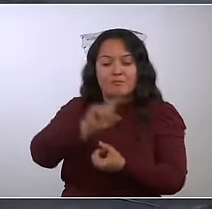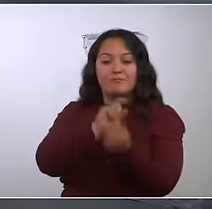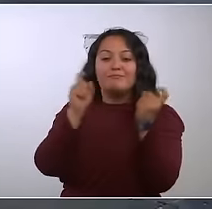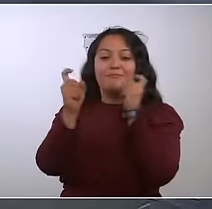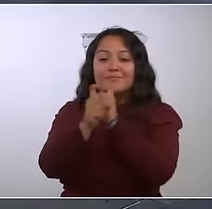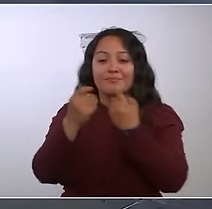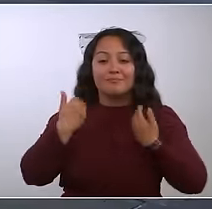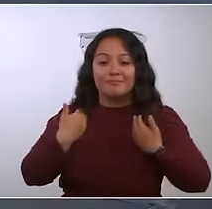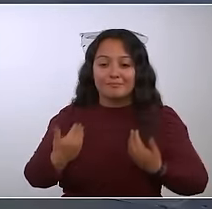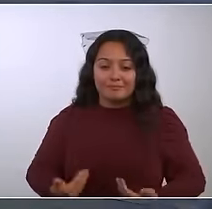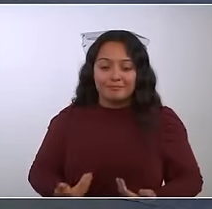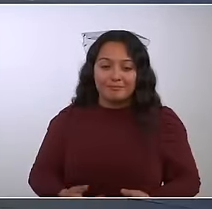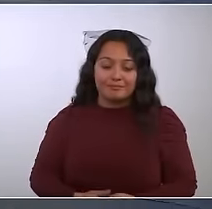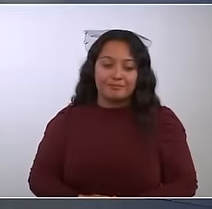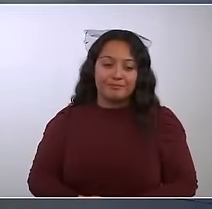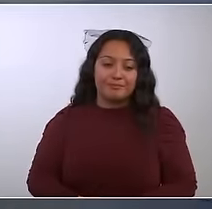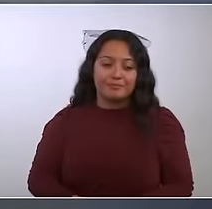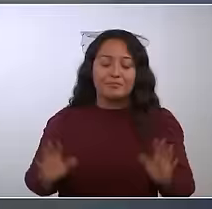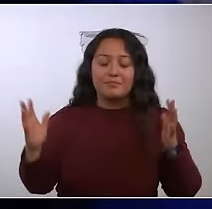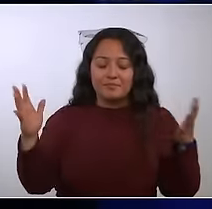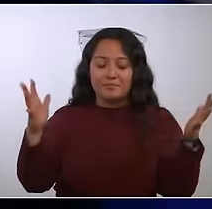transforma.